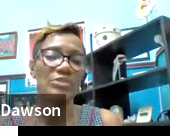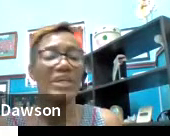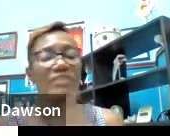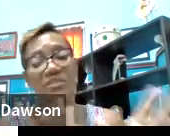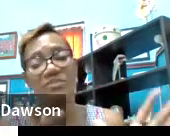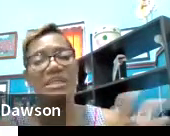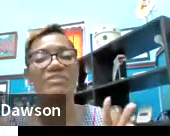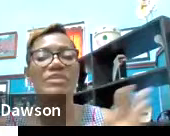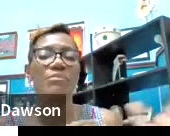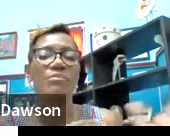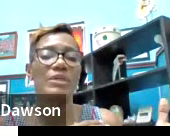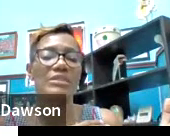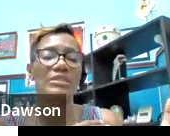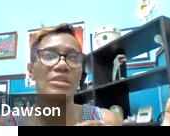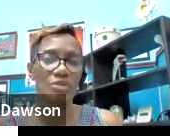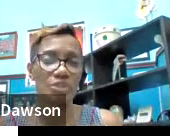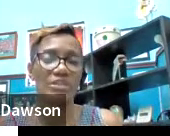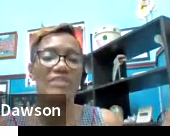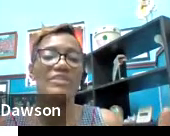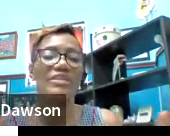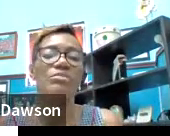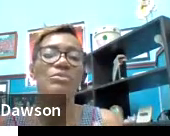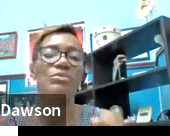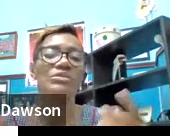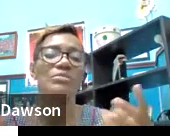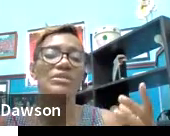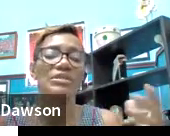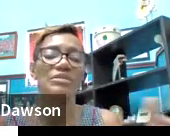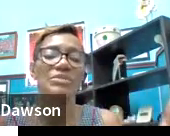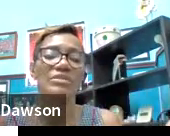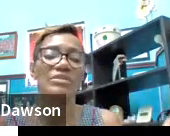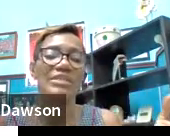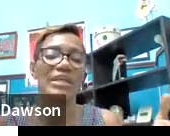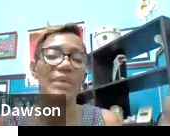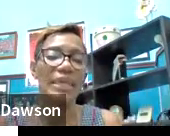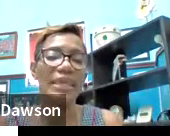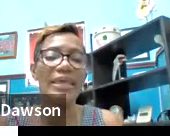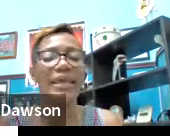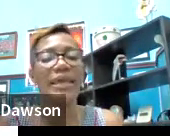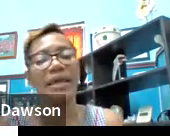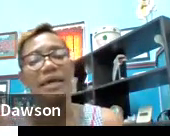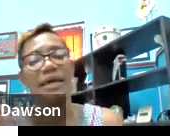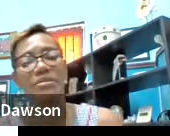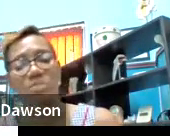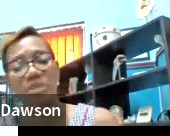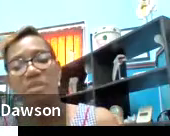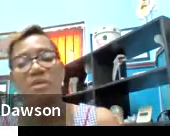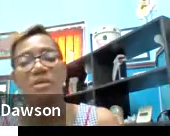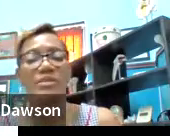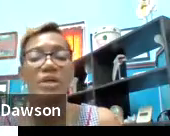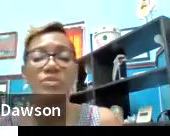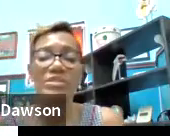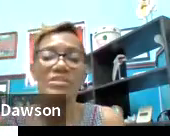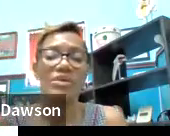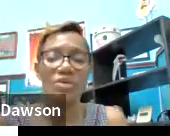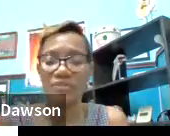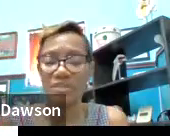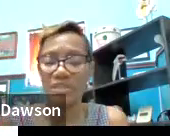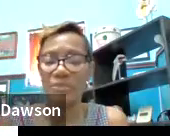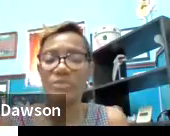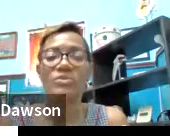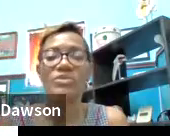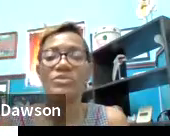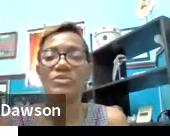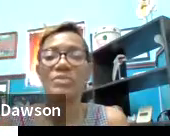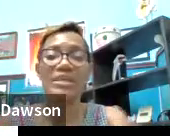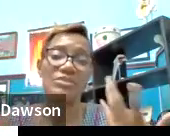have several types, yeah, but commercially available botulinum toxin type A and B. Now this is an